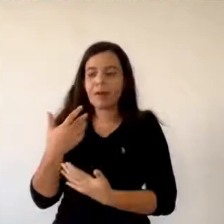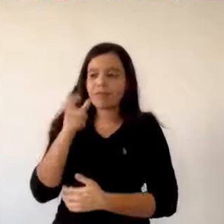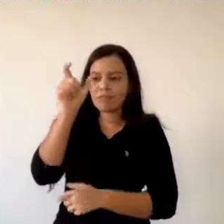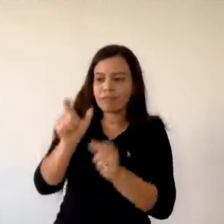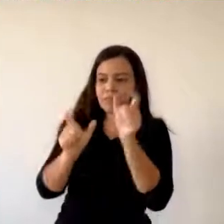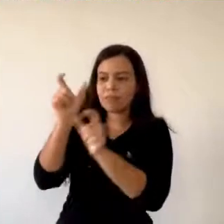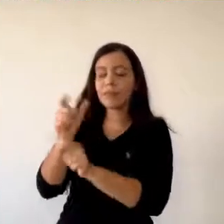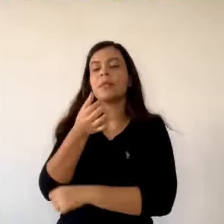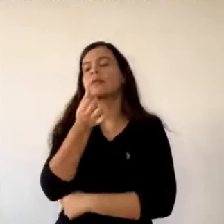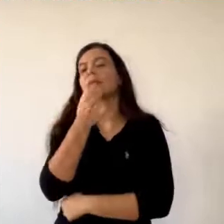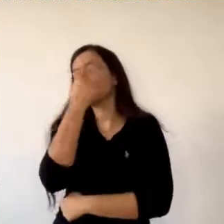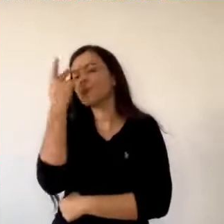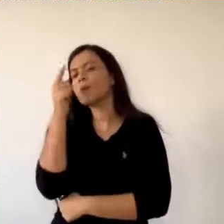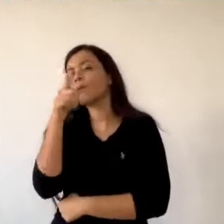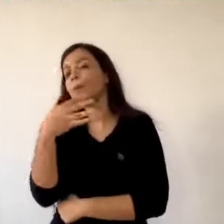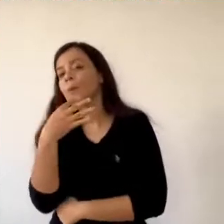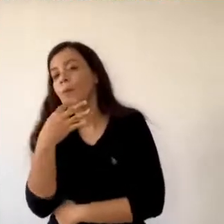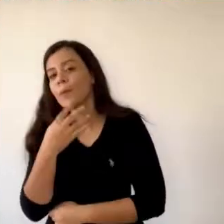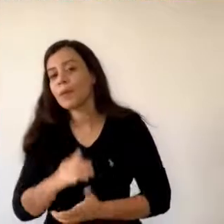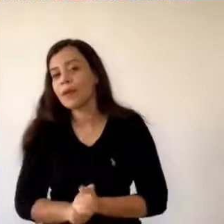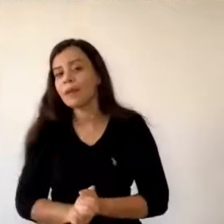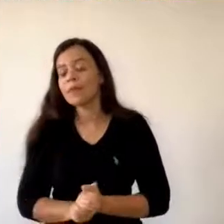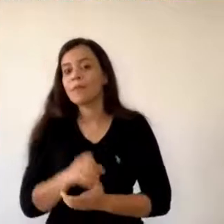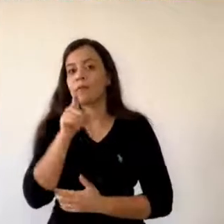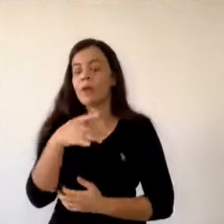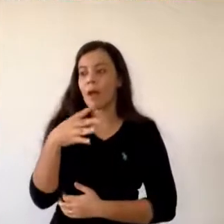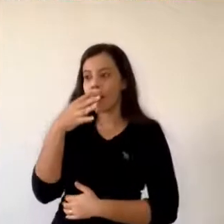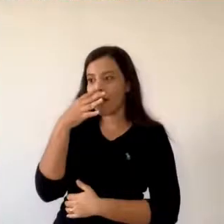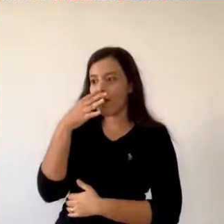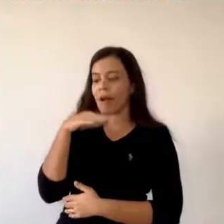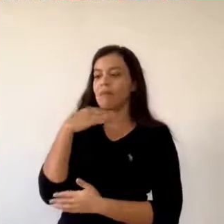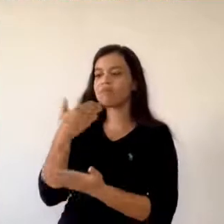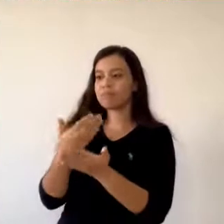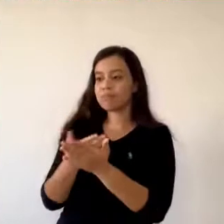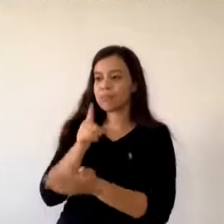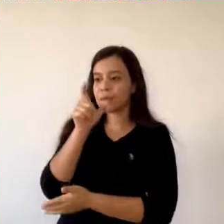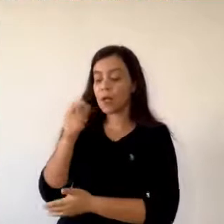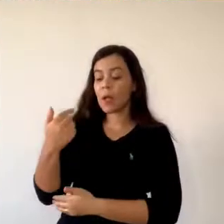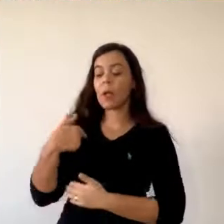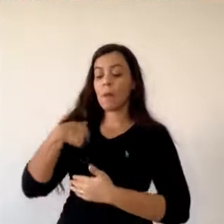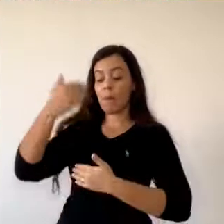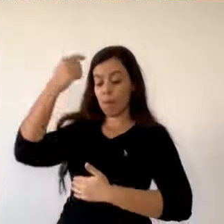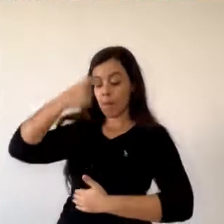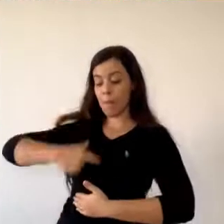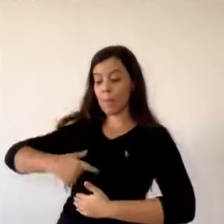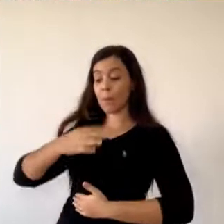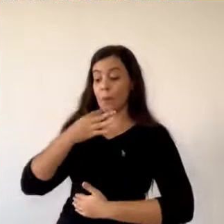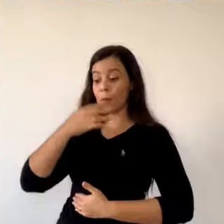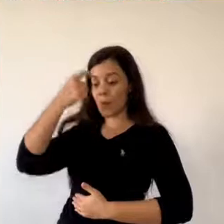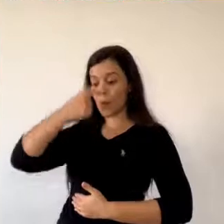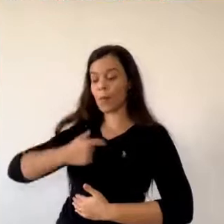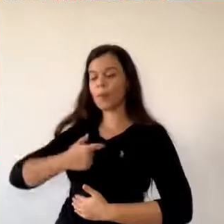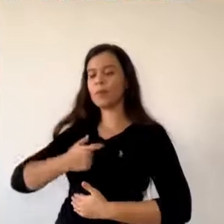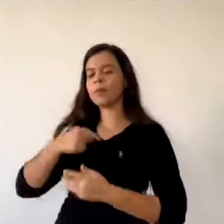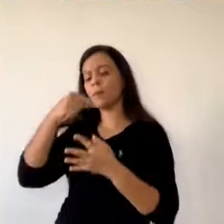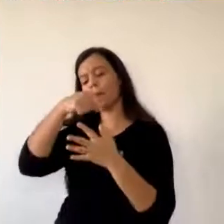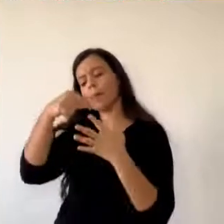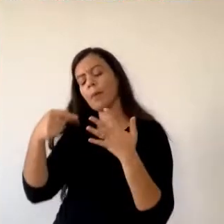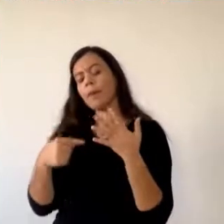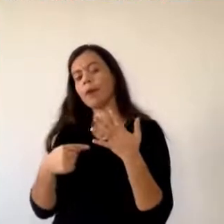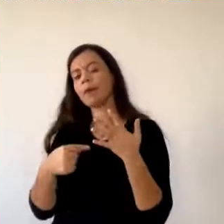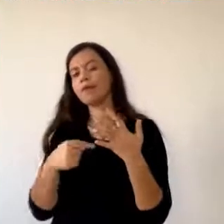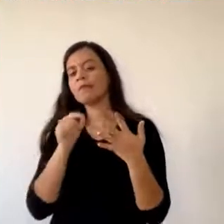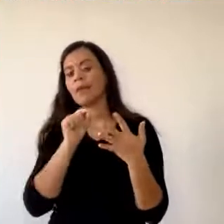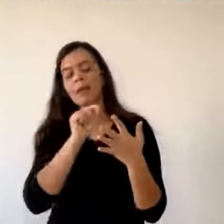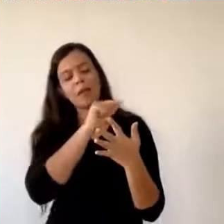know you the better? 6 names that you admire and that know you very well. Looking at these